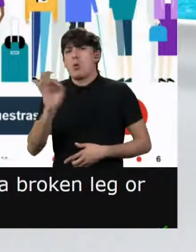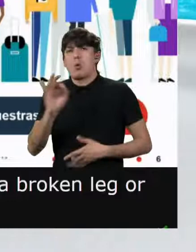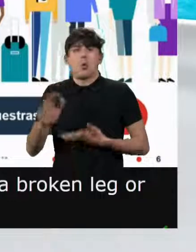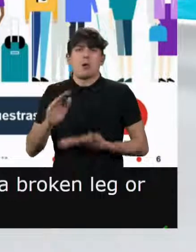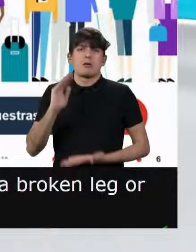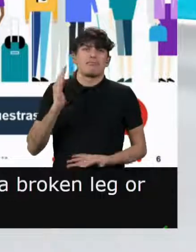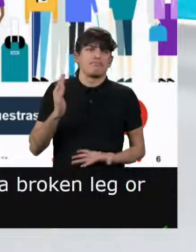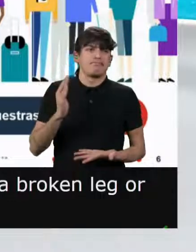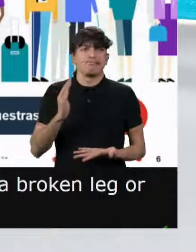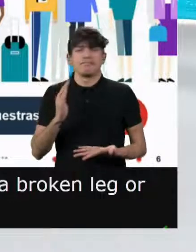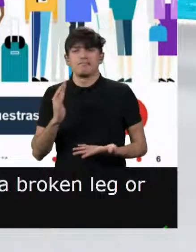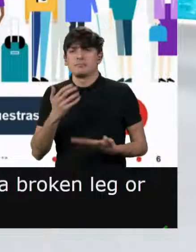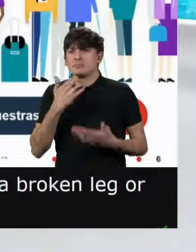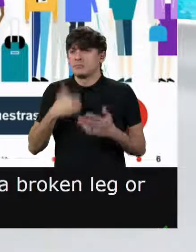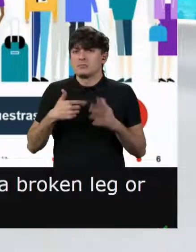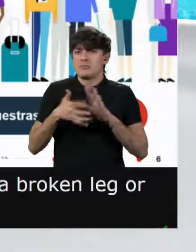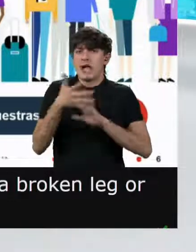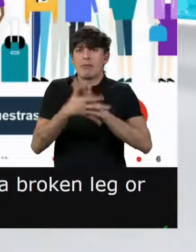able to,